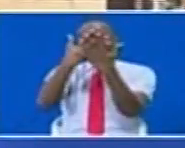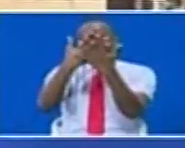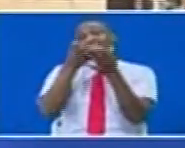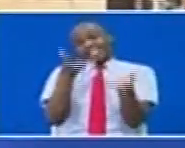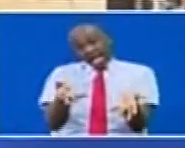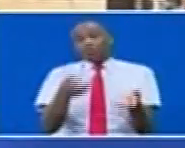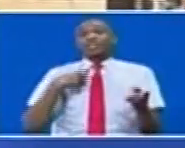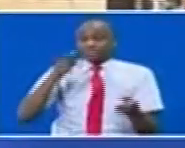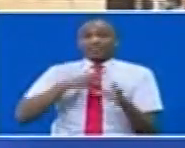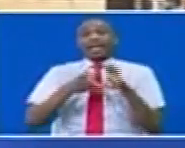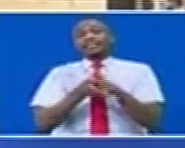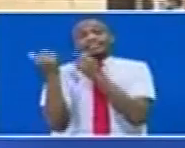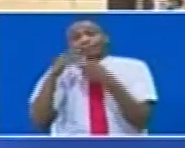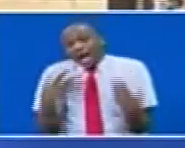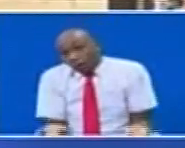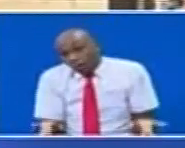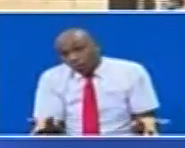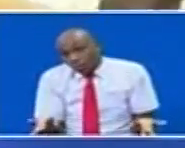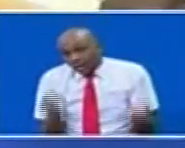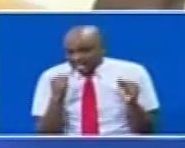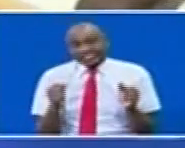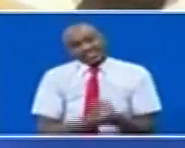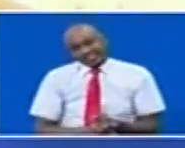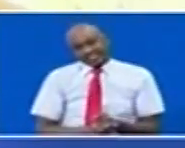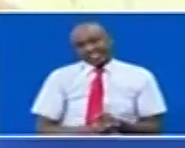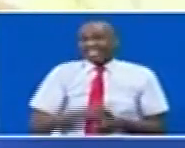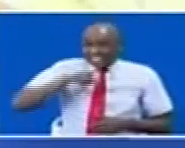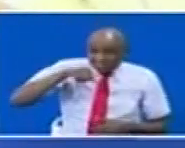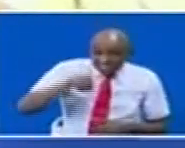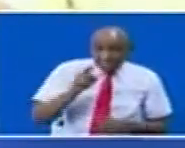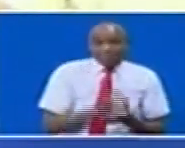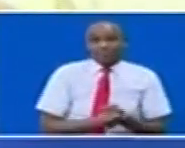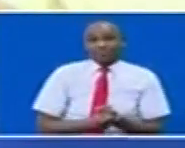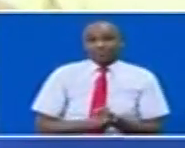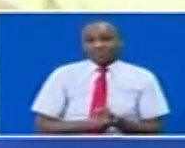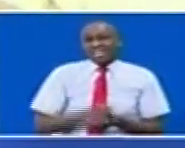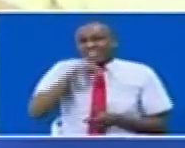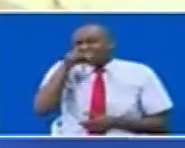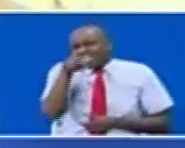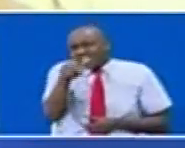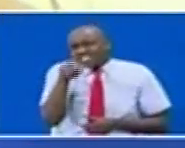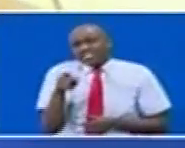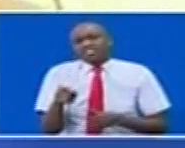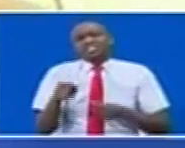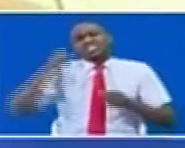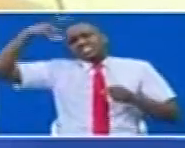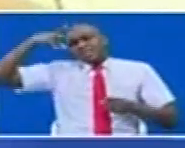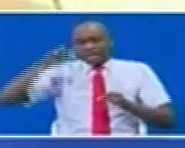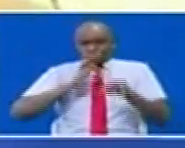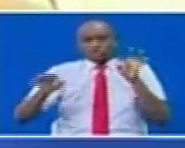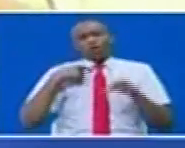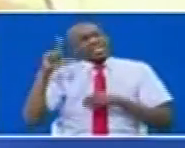compromising on the safety of students in case of a fire incident. How come that these electric faults are very selective? How come that they